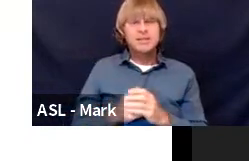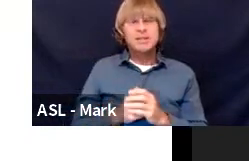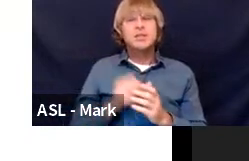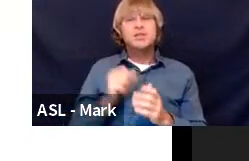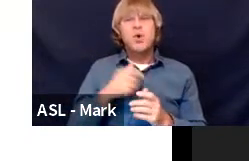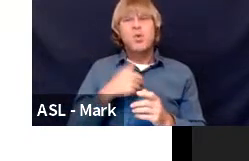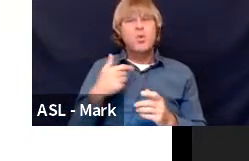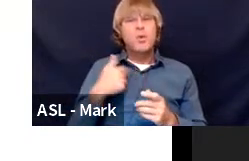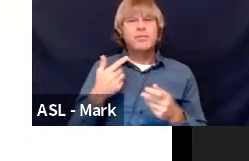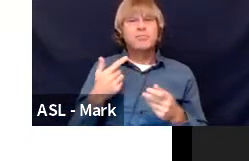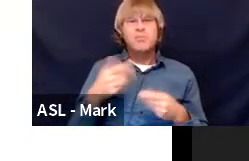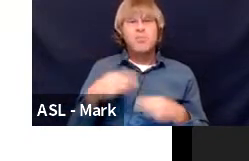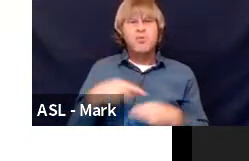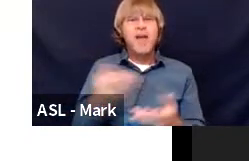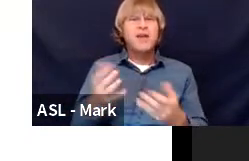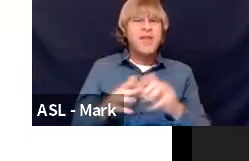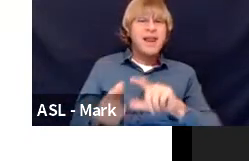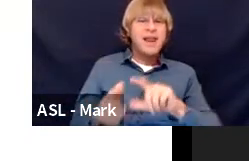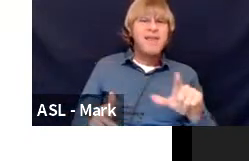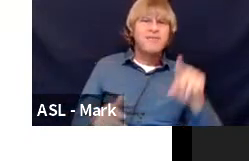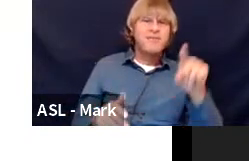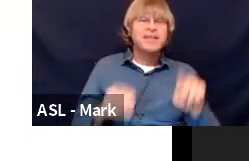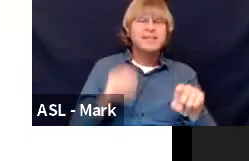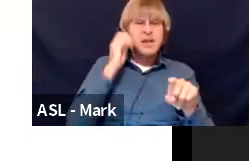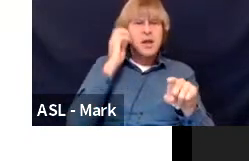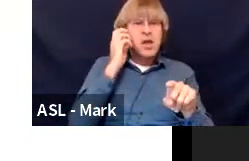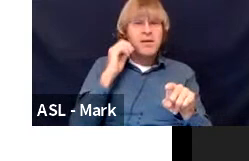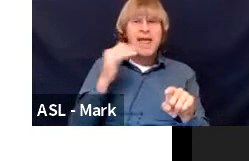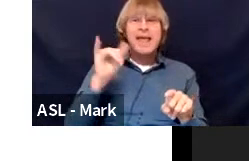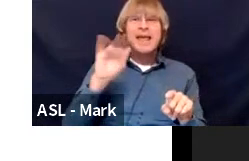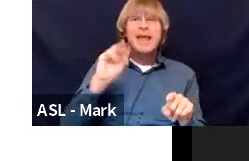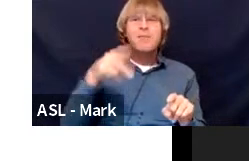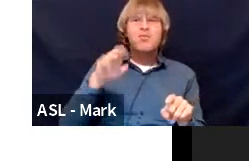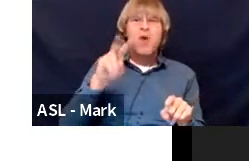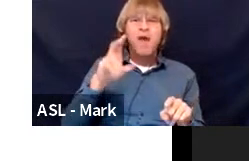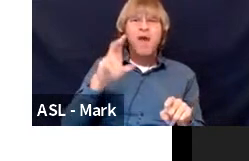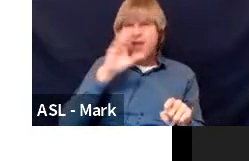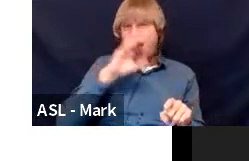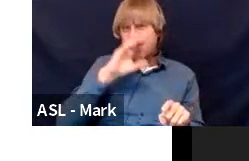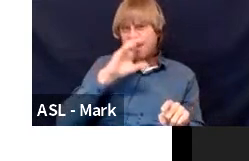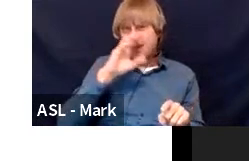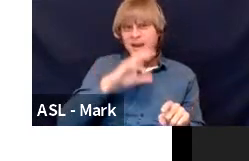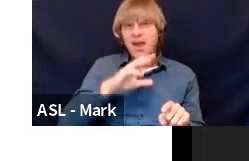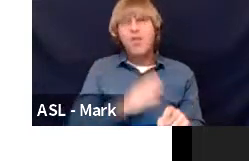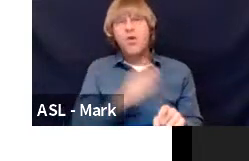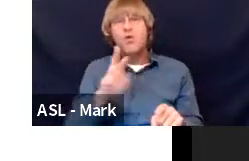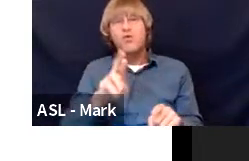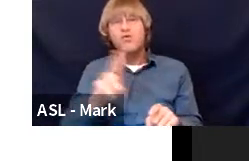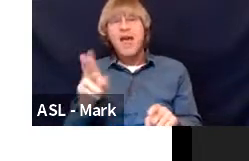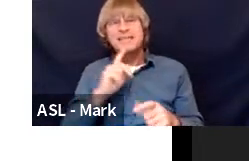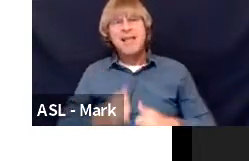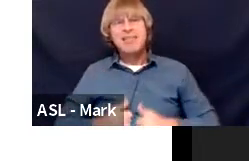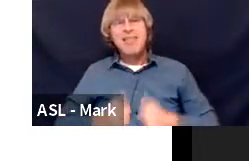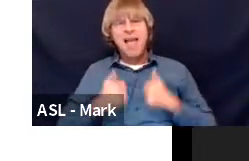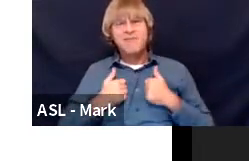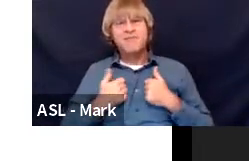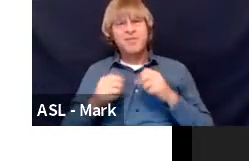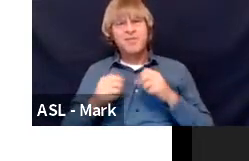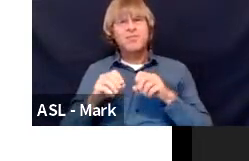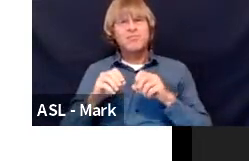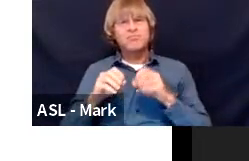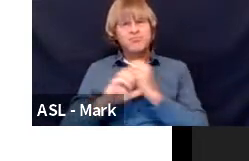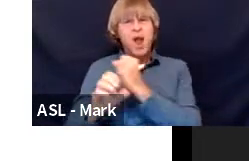we put on, what you see on the left is an improv comedy show, and what you see on the right is a live